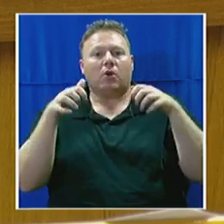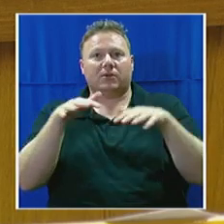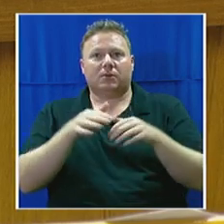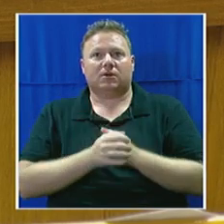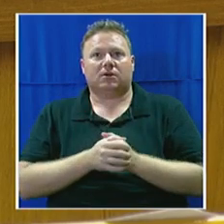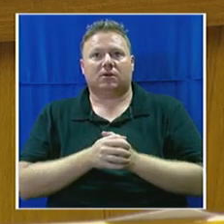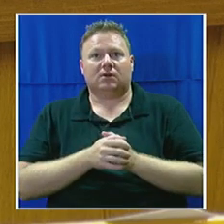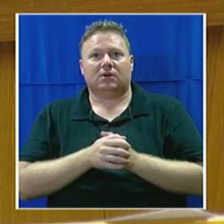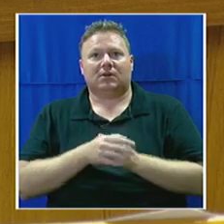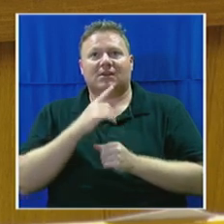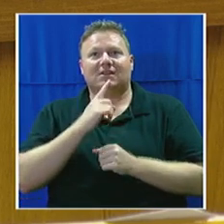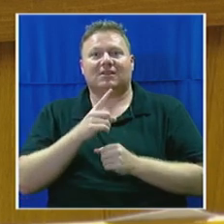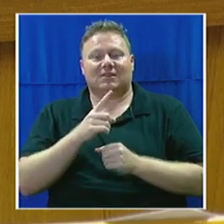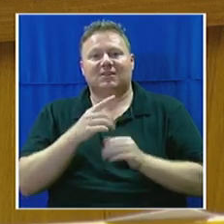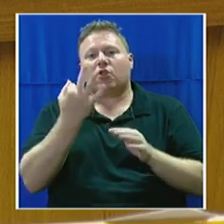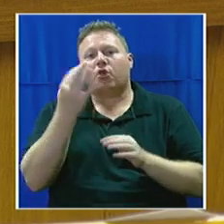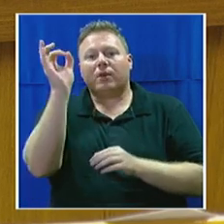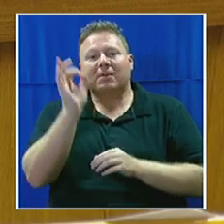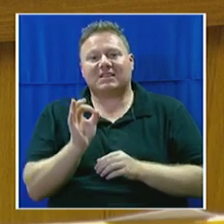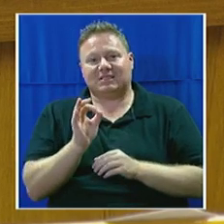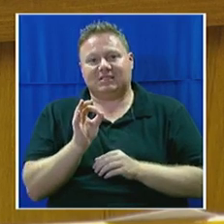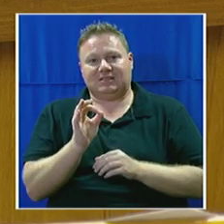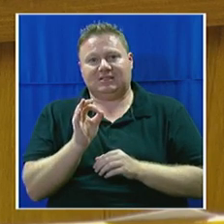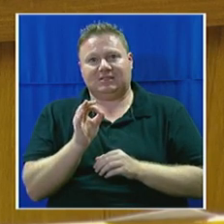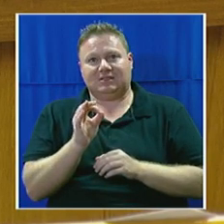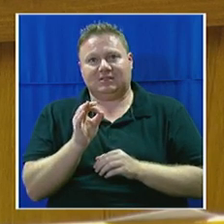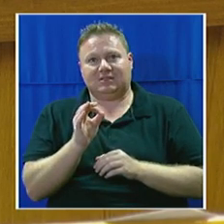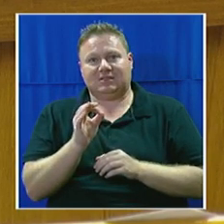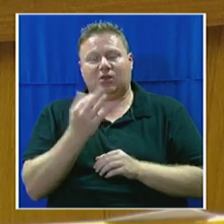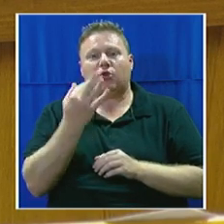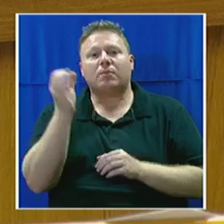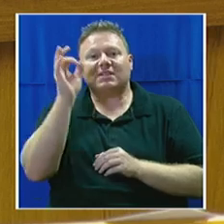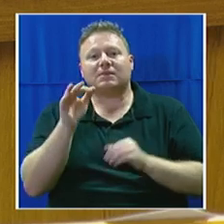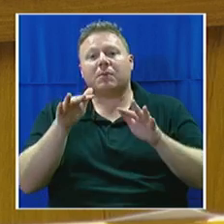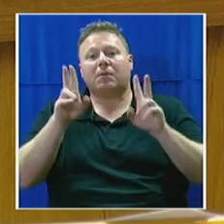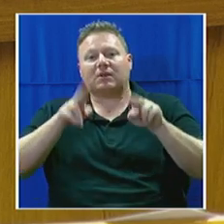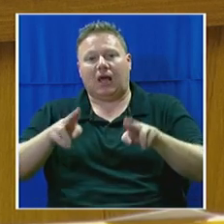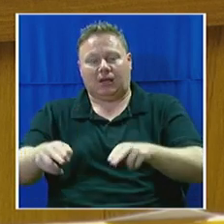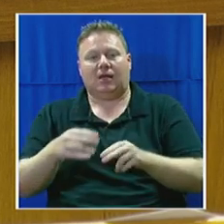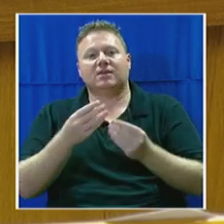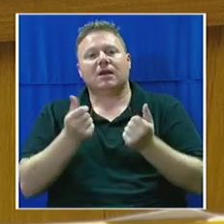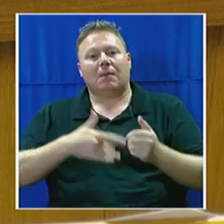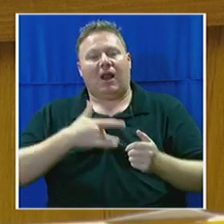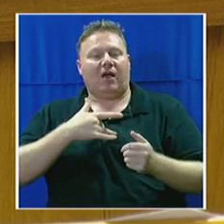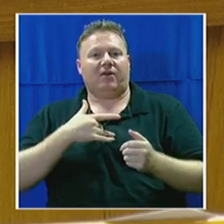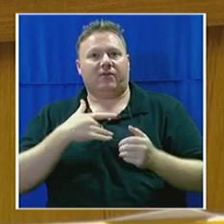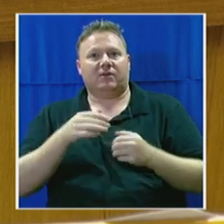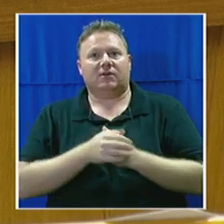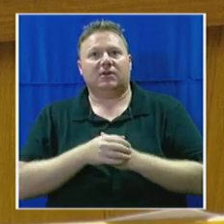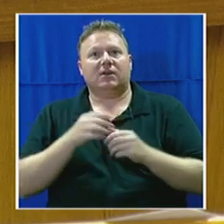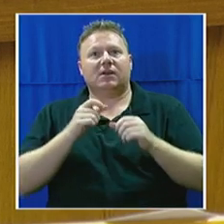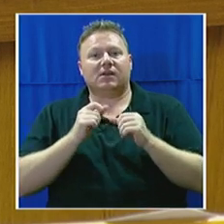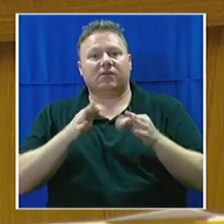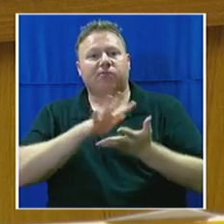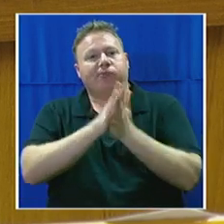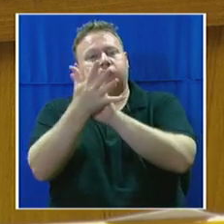than 3% of people who infects so some of our lives are likely at stake. But if it is to cause mayhem in our country,